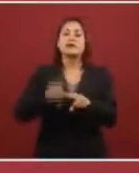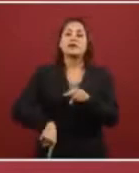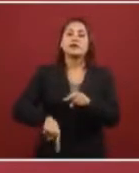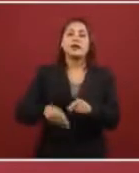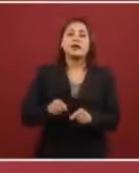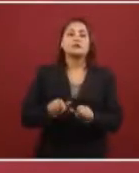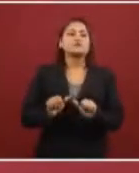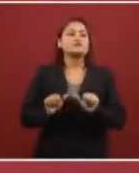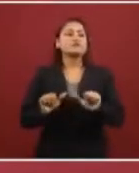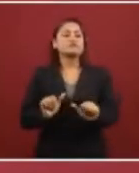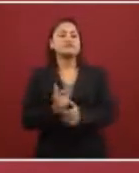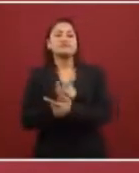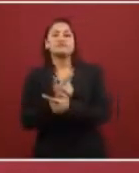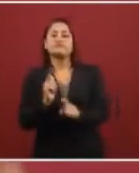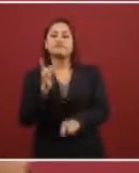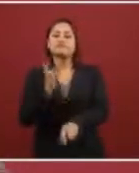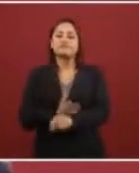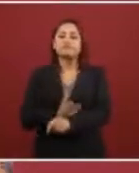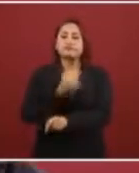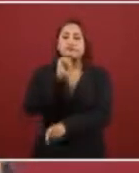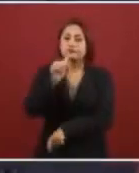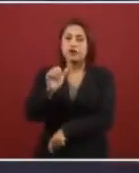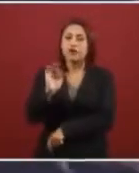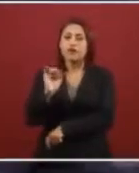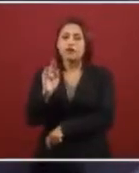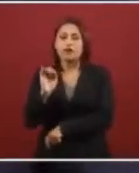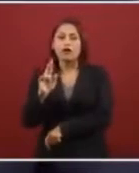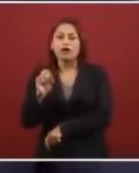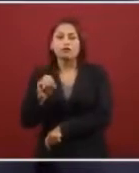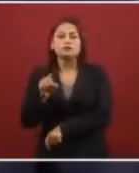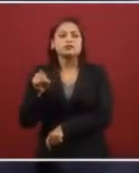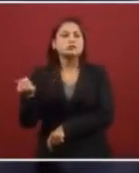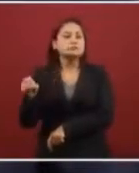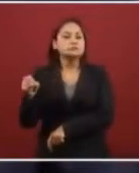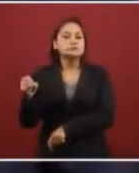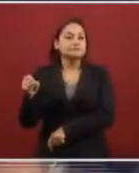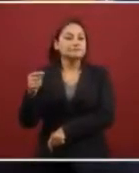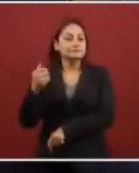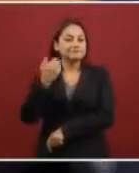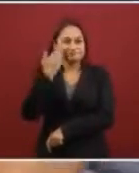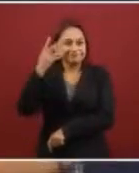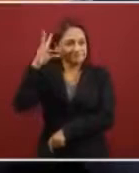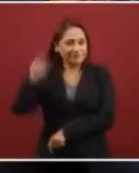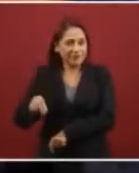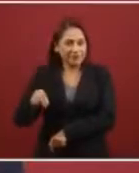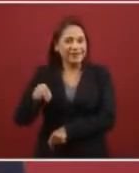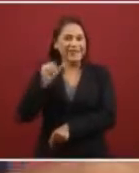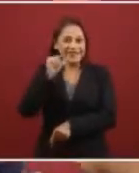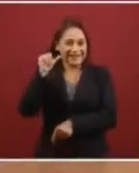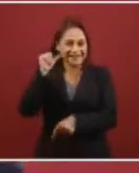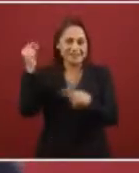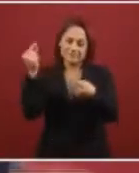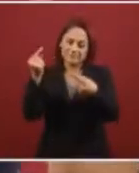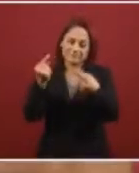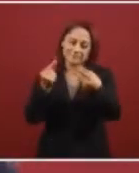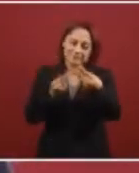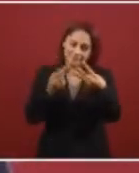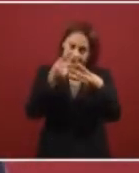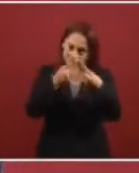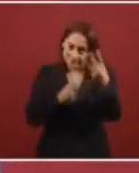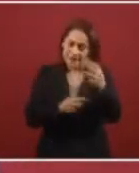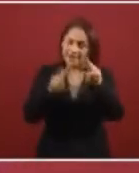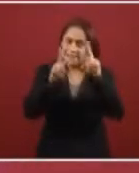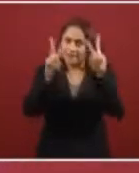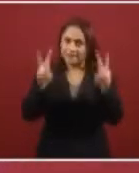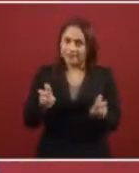the fueros. Esos fueron los temas de ayer. That was the matters of yesterday. Pero vamos a seguir. But we're going to continue